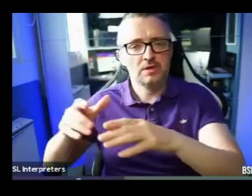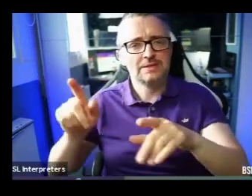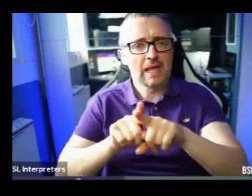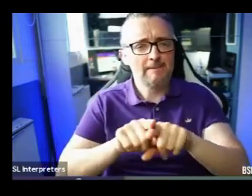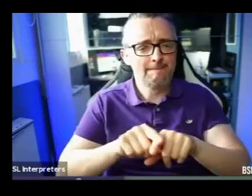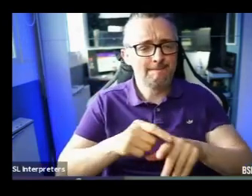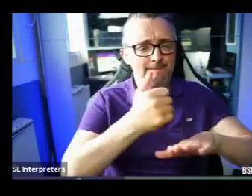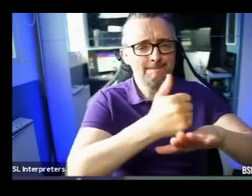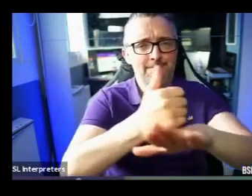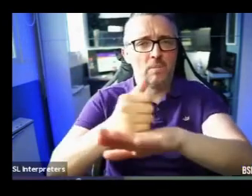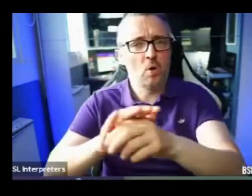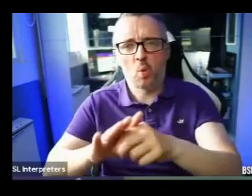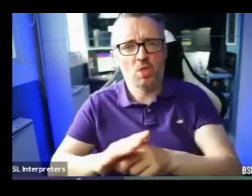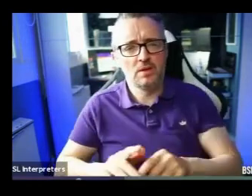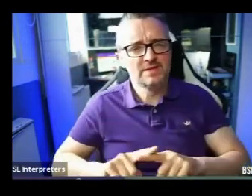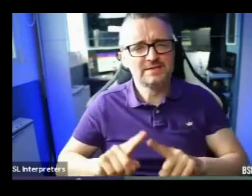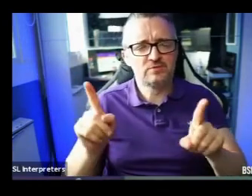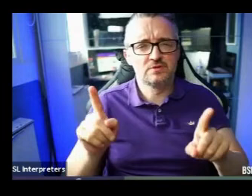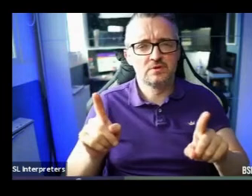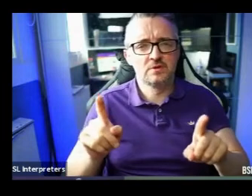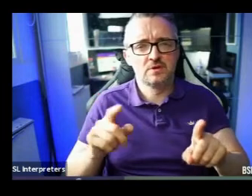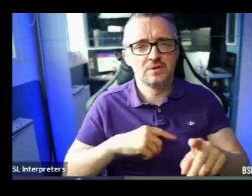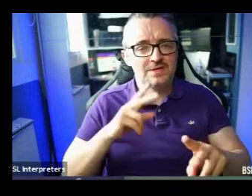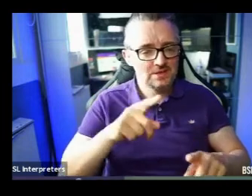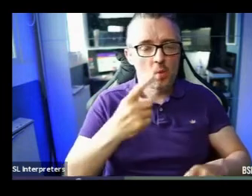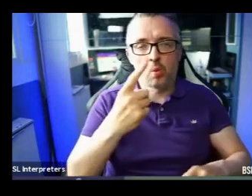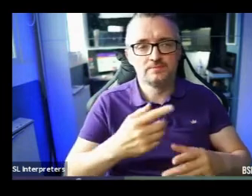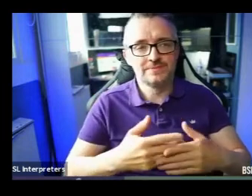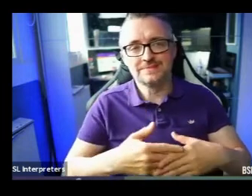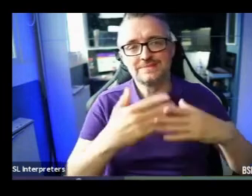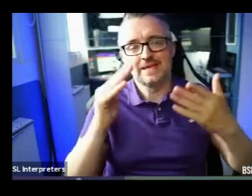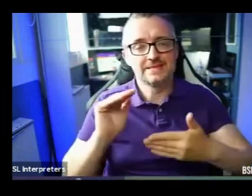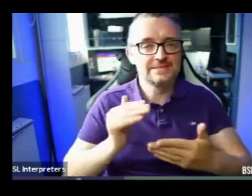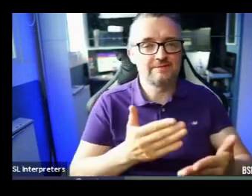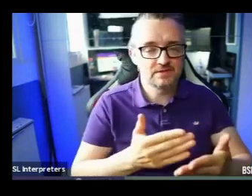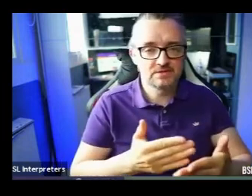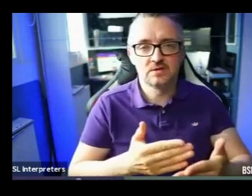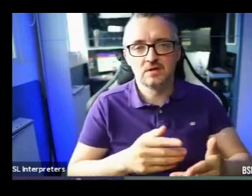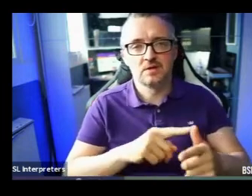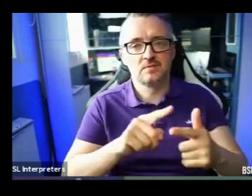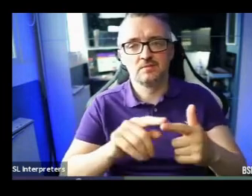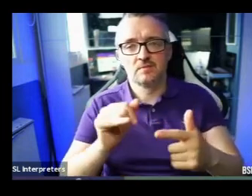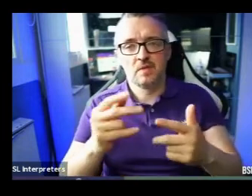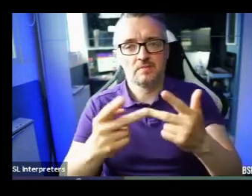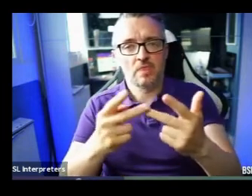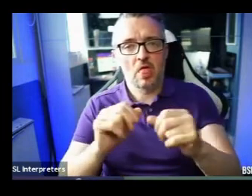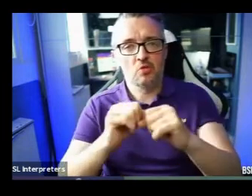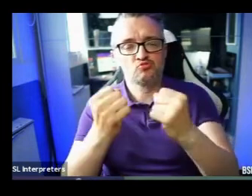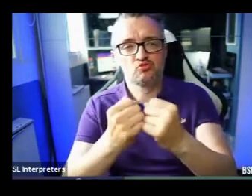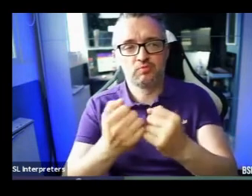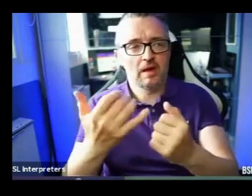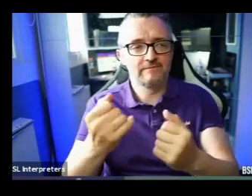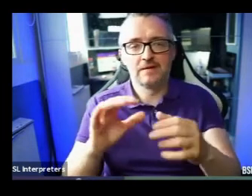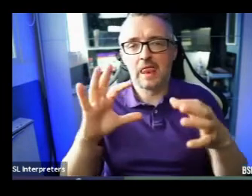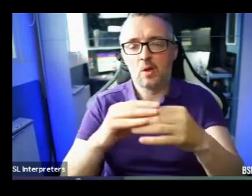that's in line with these strategies. What we see will be, a commissioned day service, perhaps some other group or some other